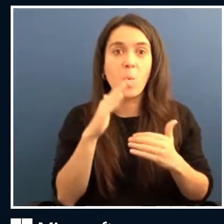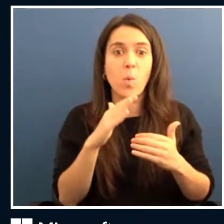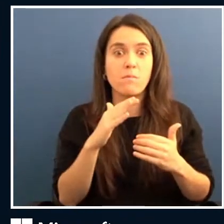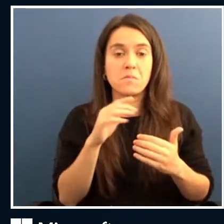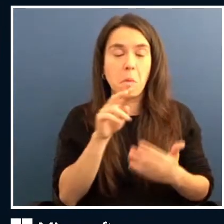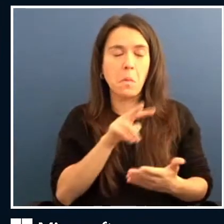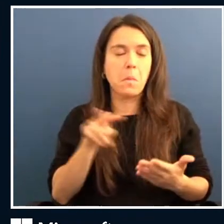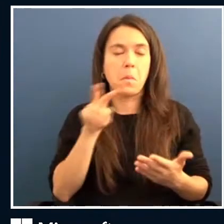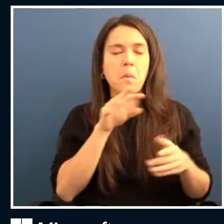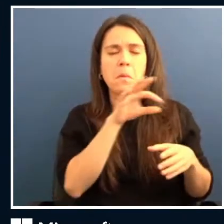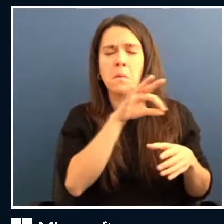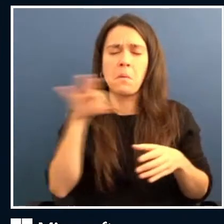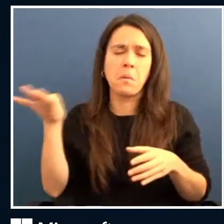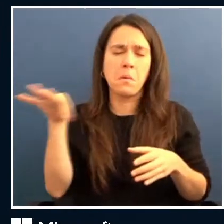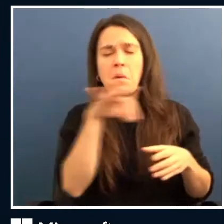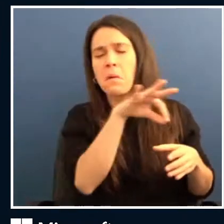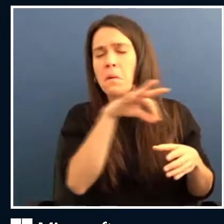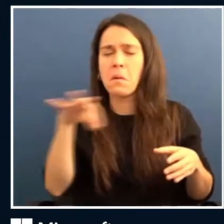no detected objects.